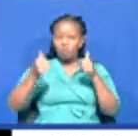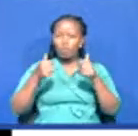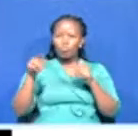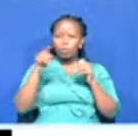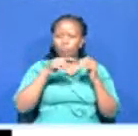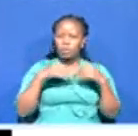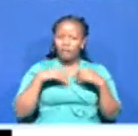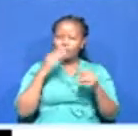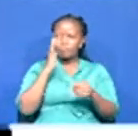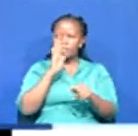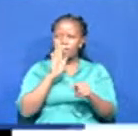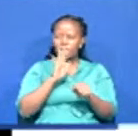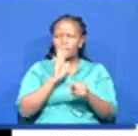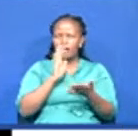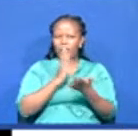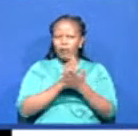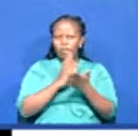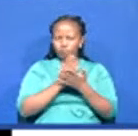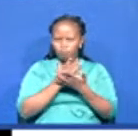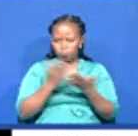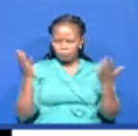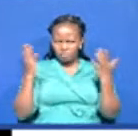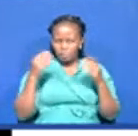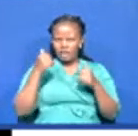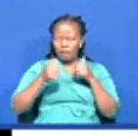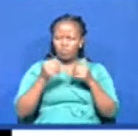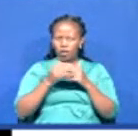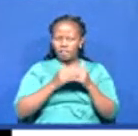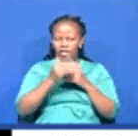illicit menace would be met with open hands.